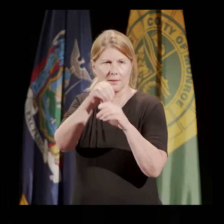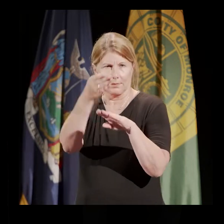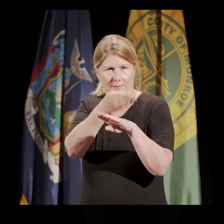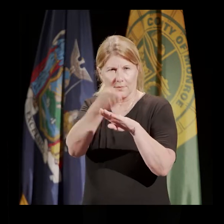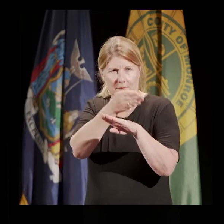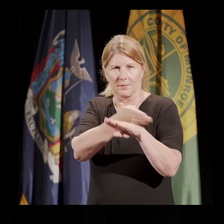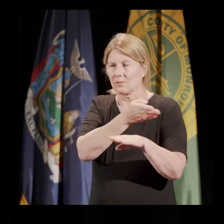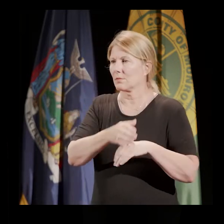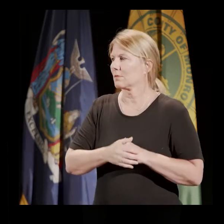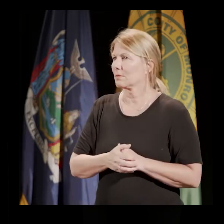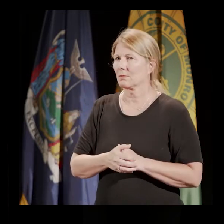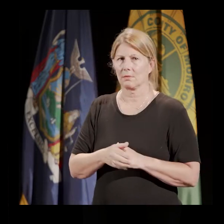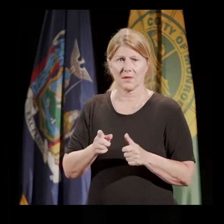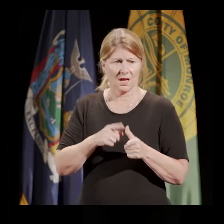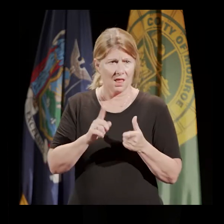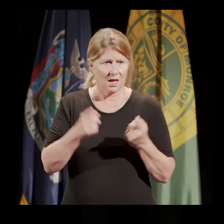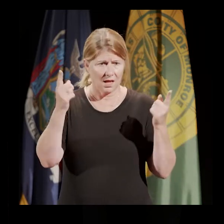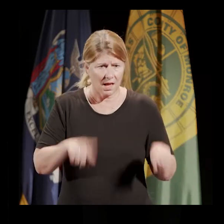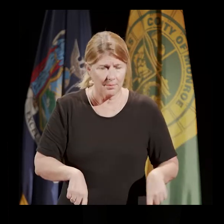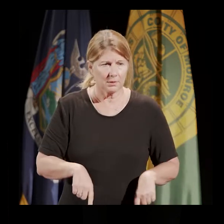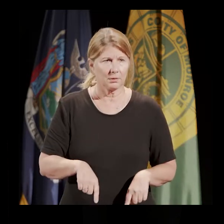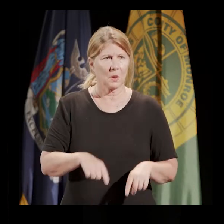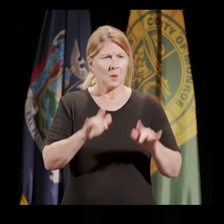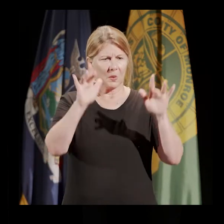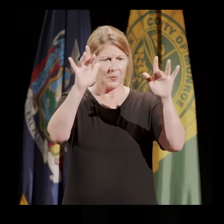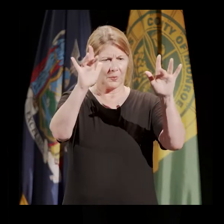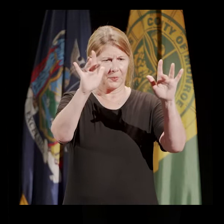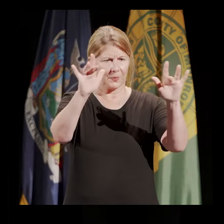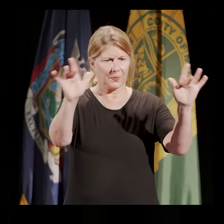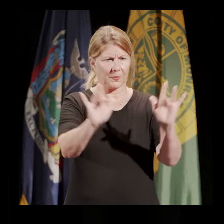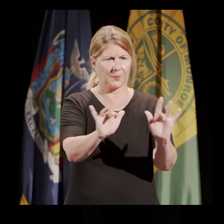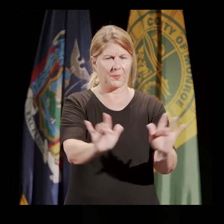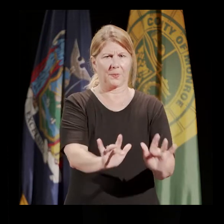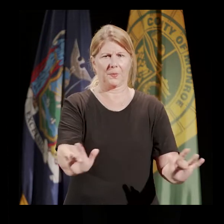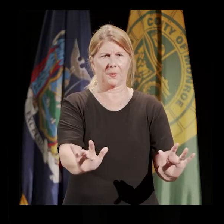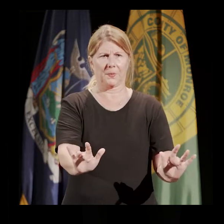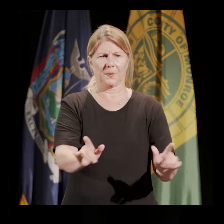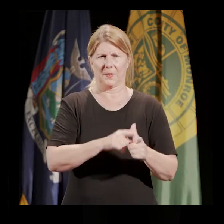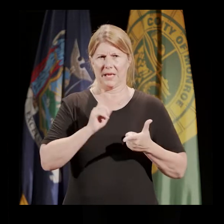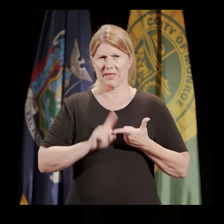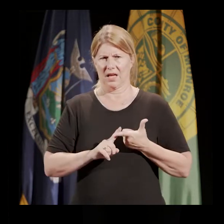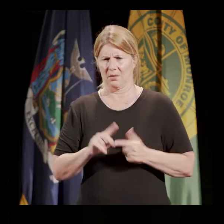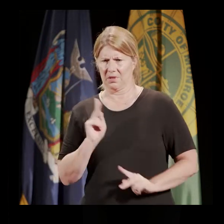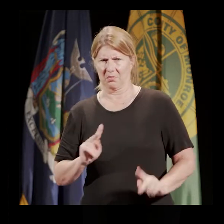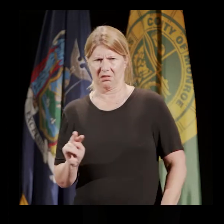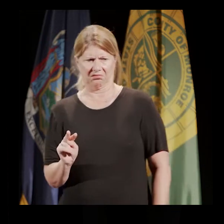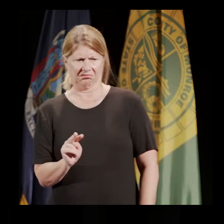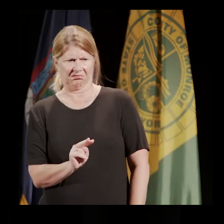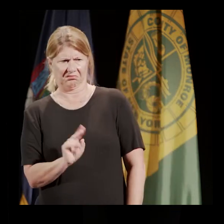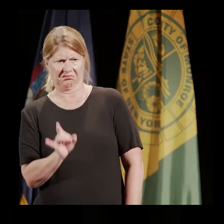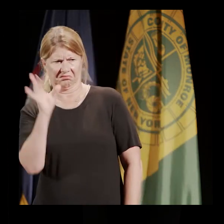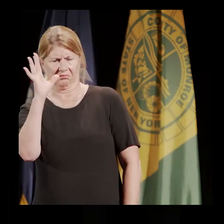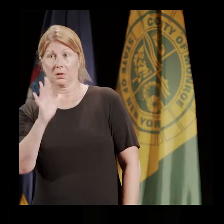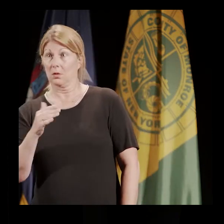And it goes vacant. And it becomes a blighting influence in the neighborhood. Now, we have some